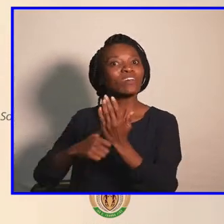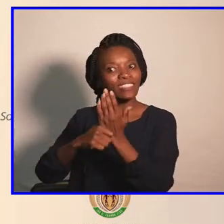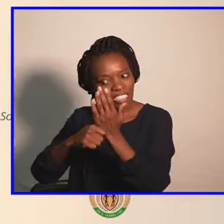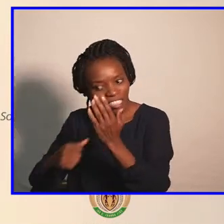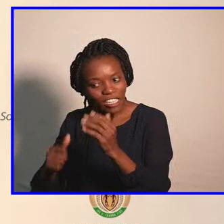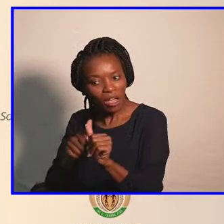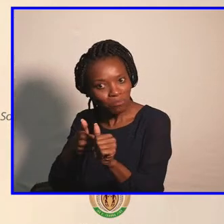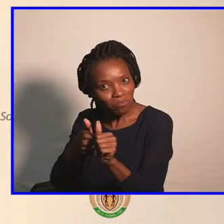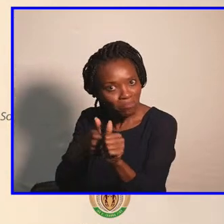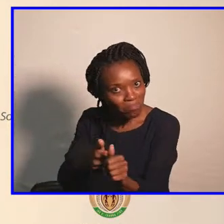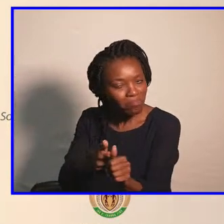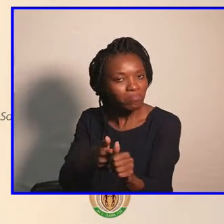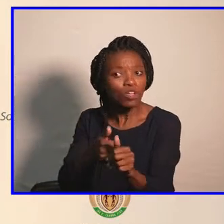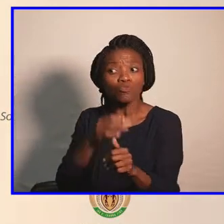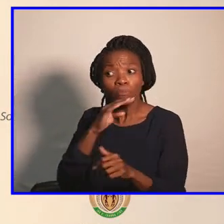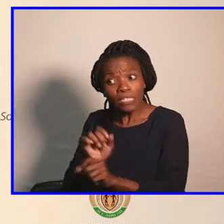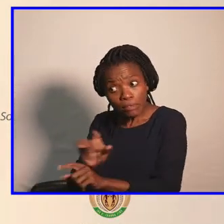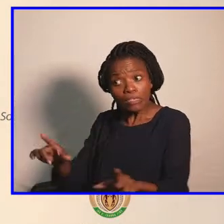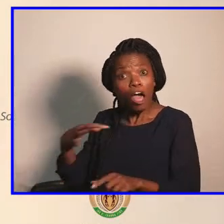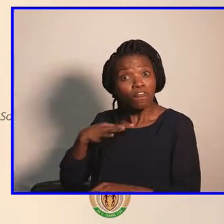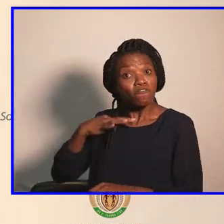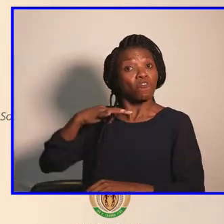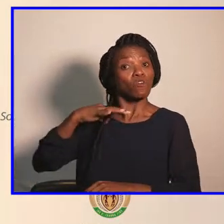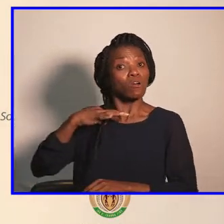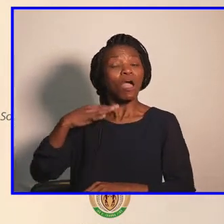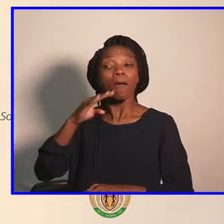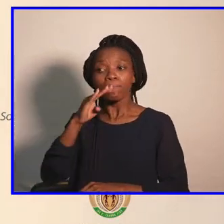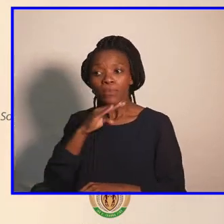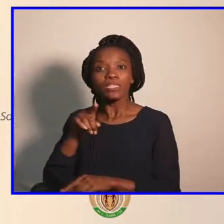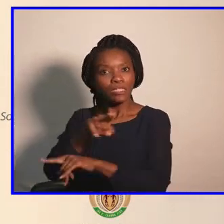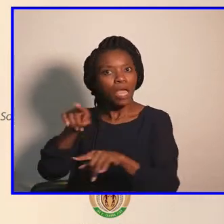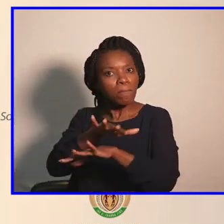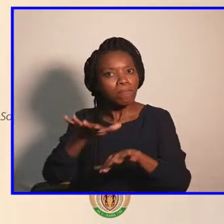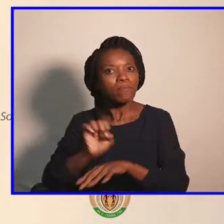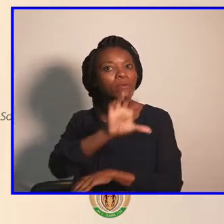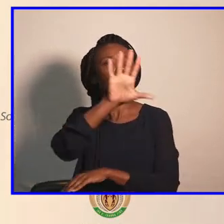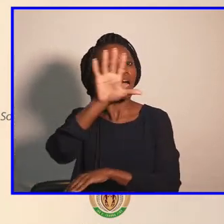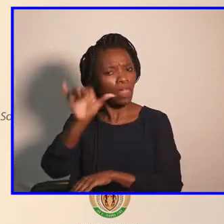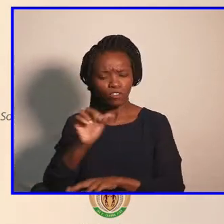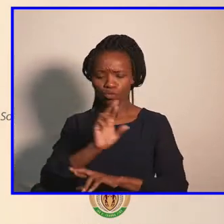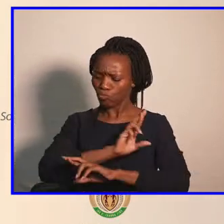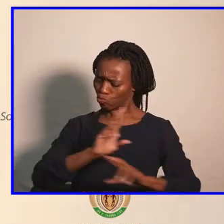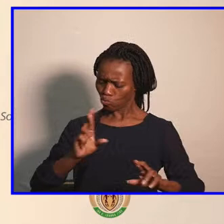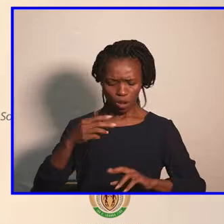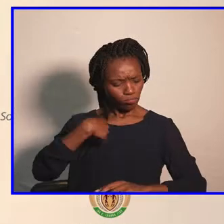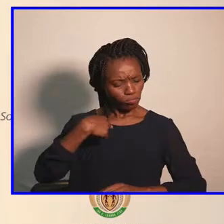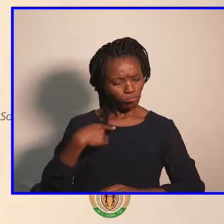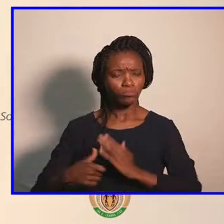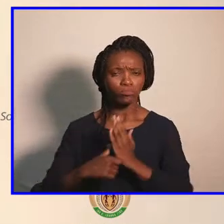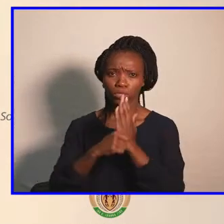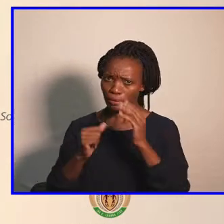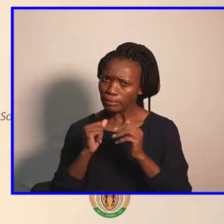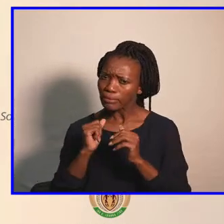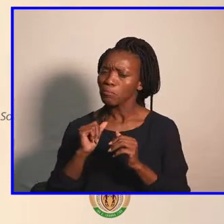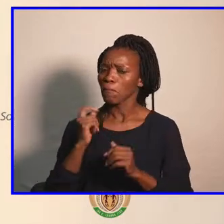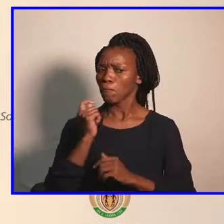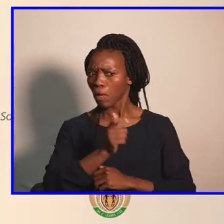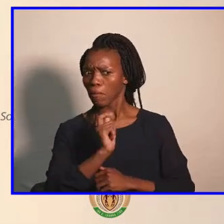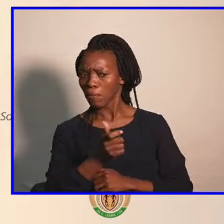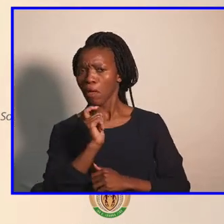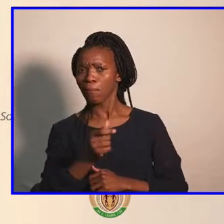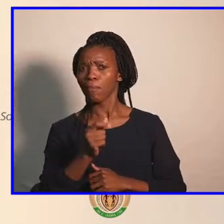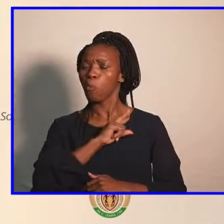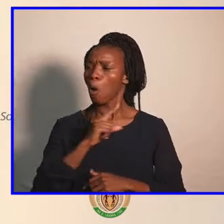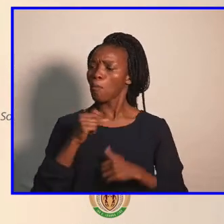Voluntary compliance reflects citizens' commitment to pay taxes and fulfill their role as good private and